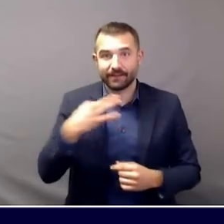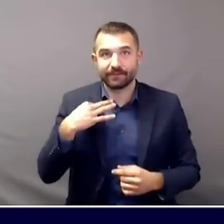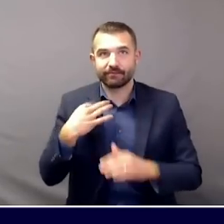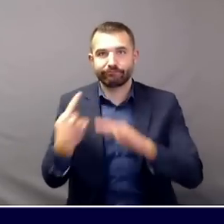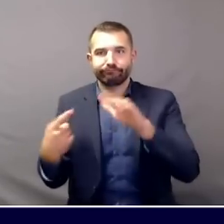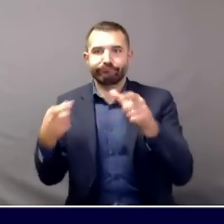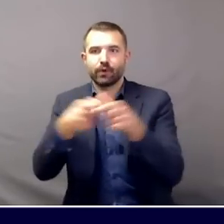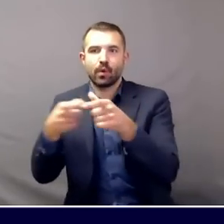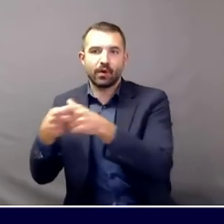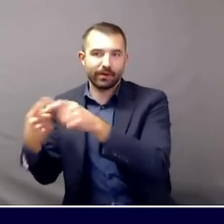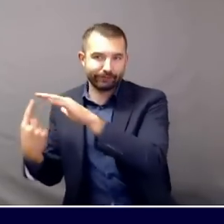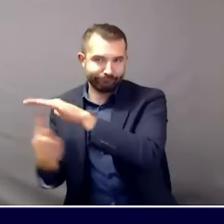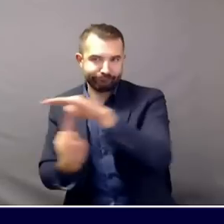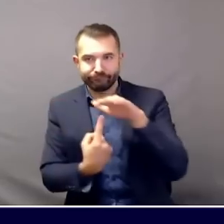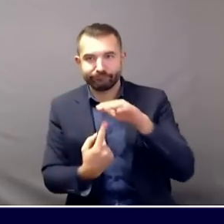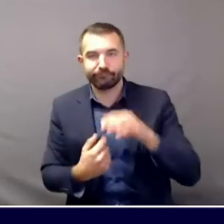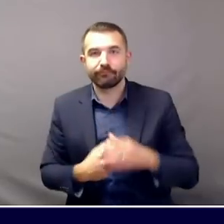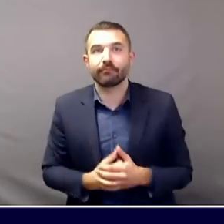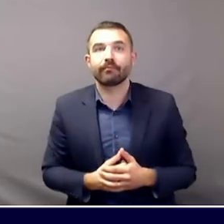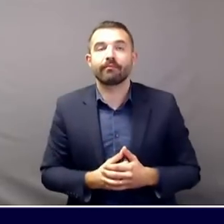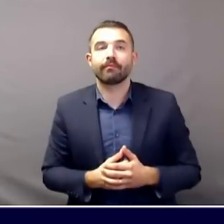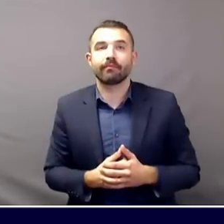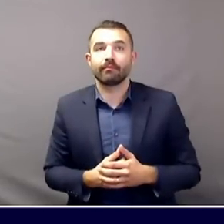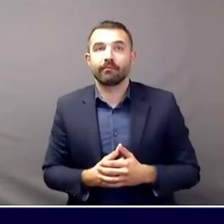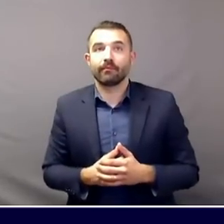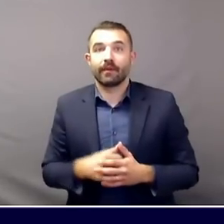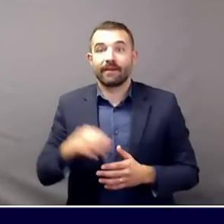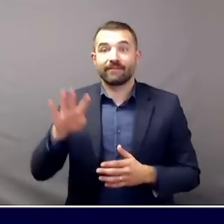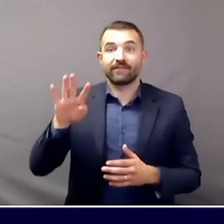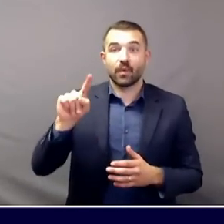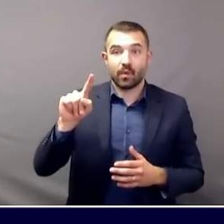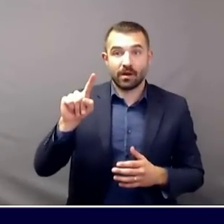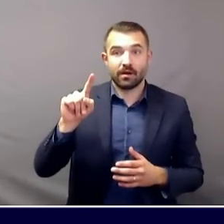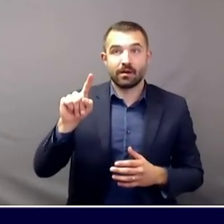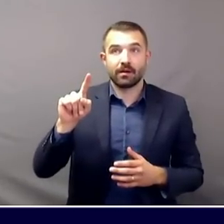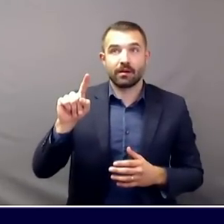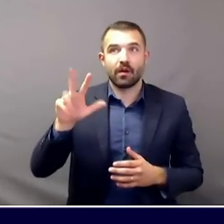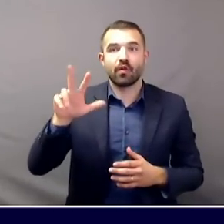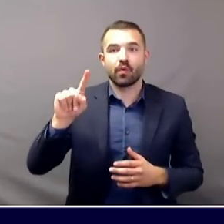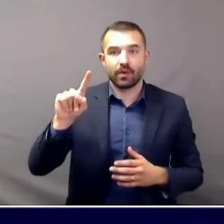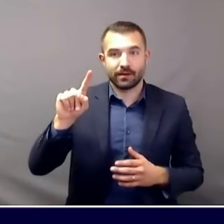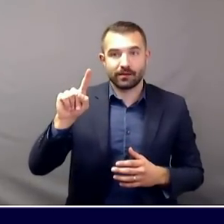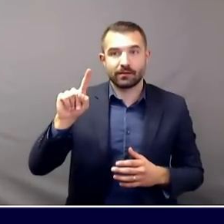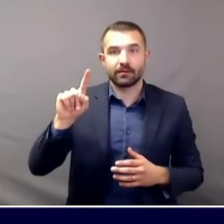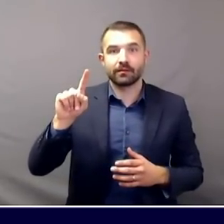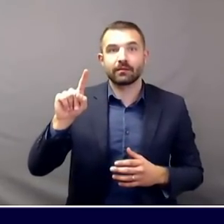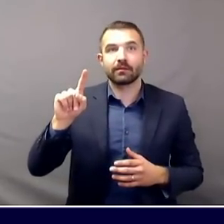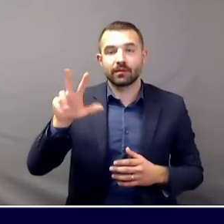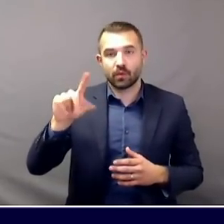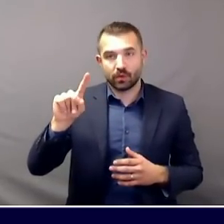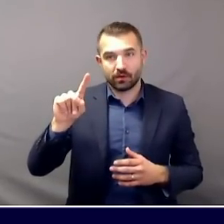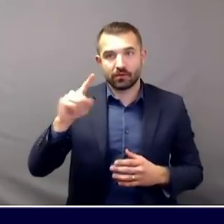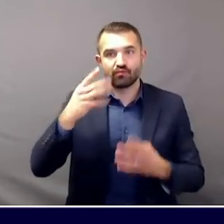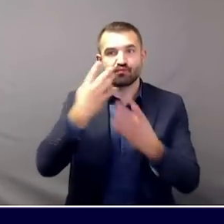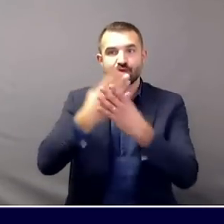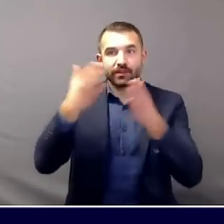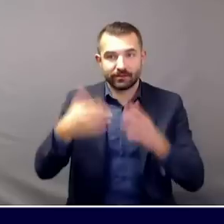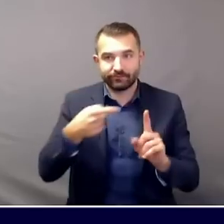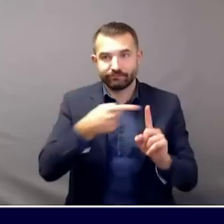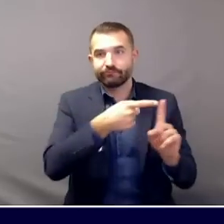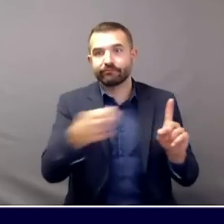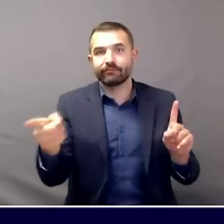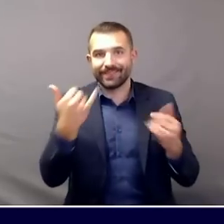active, and 31 of the residents who remain in active status. So that's where we are right now. With respect to